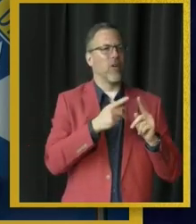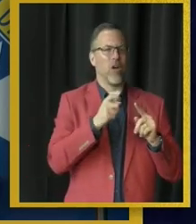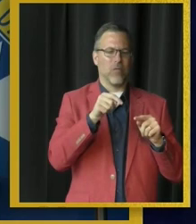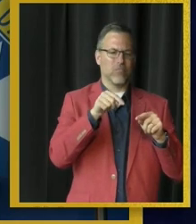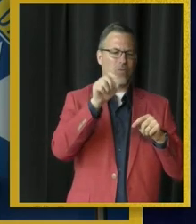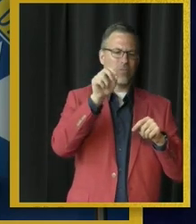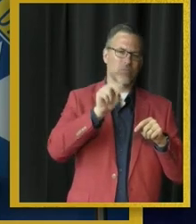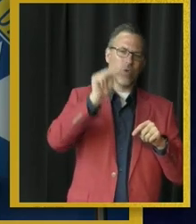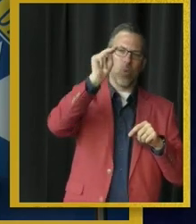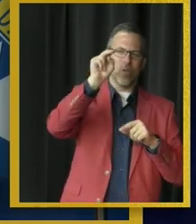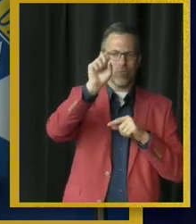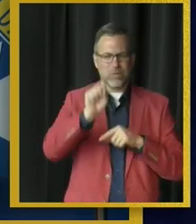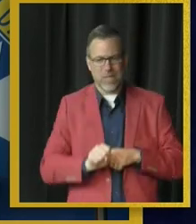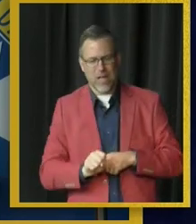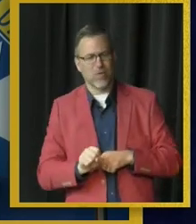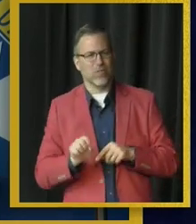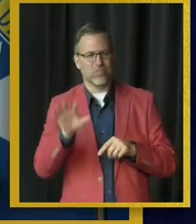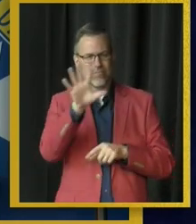Nashville.